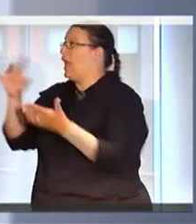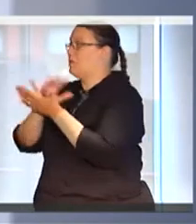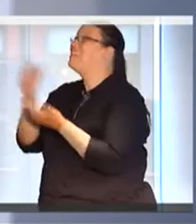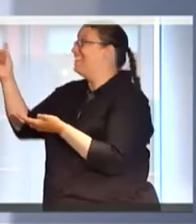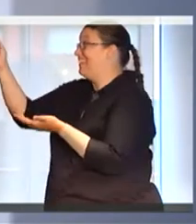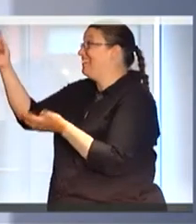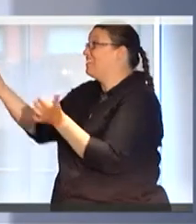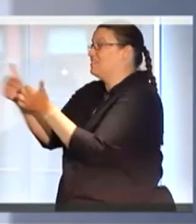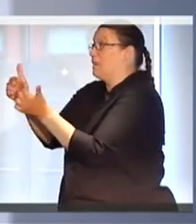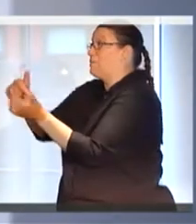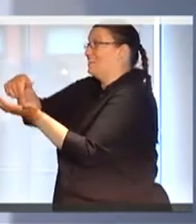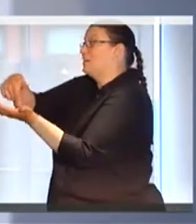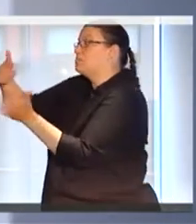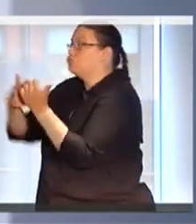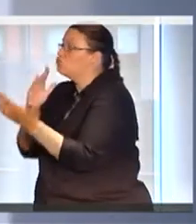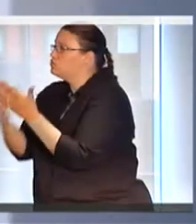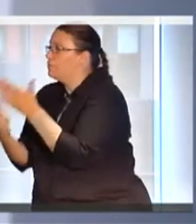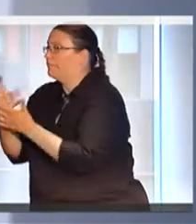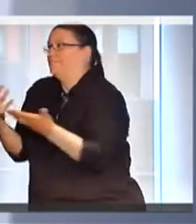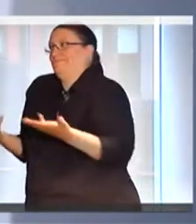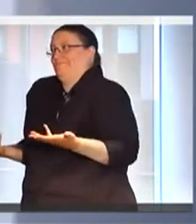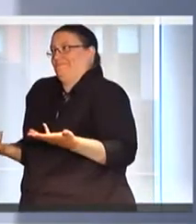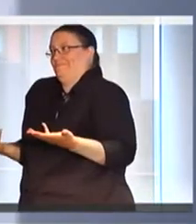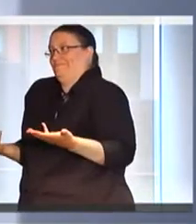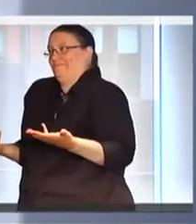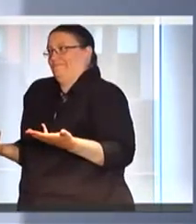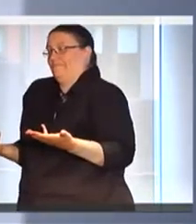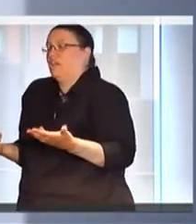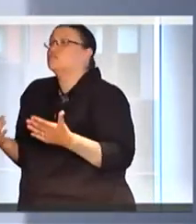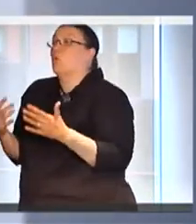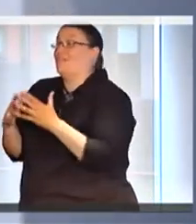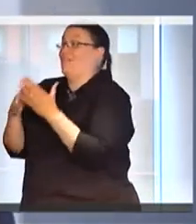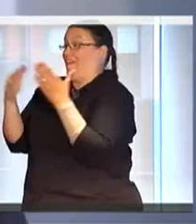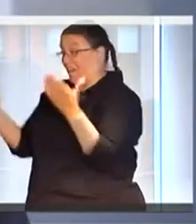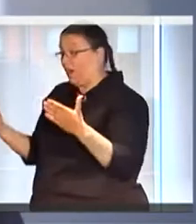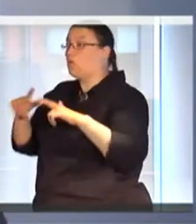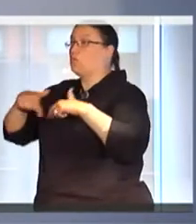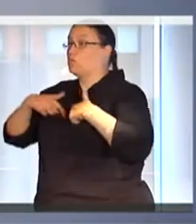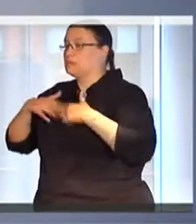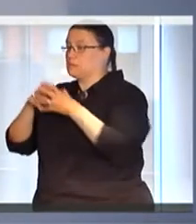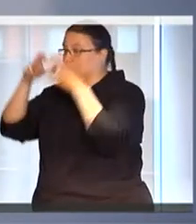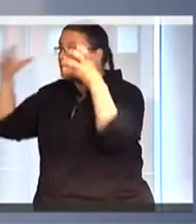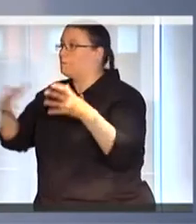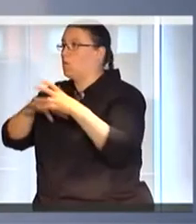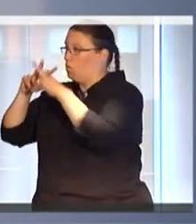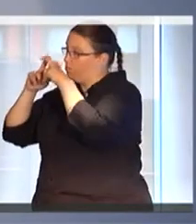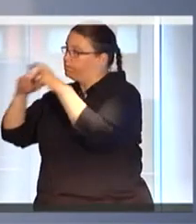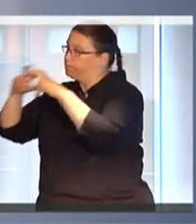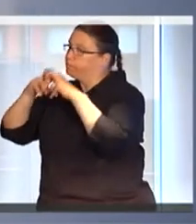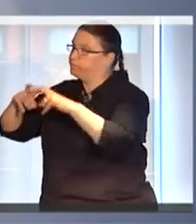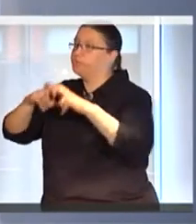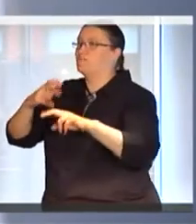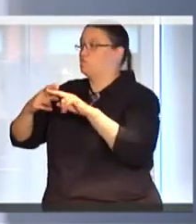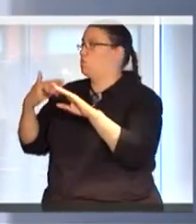companies. Overall, there's been a significant increase in our investigative work over the last 2 years.